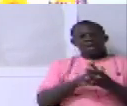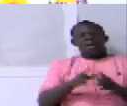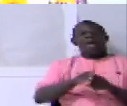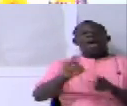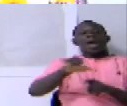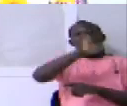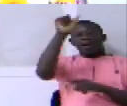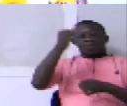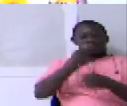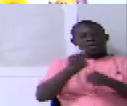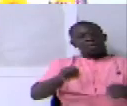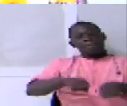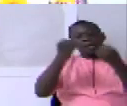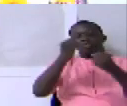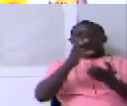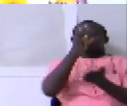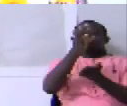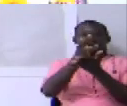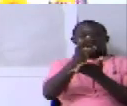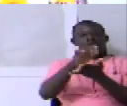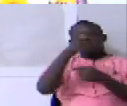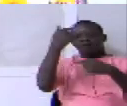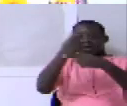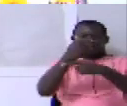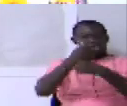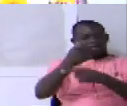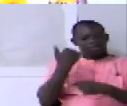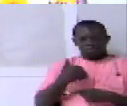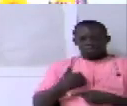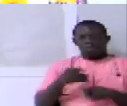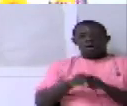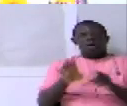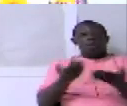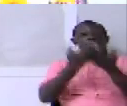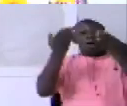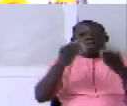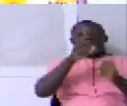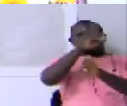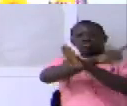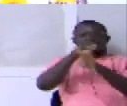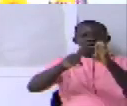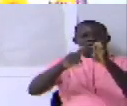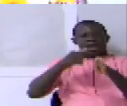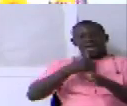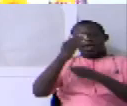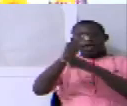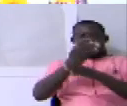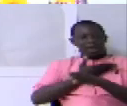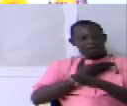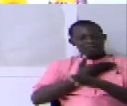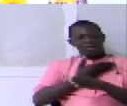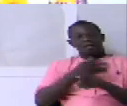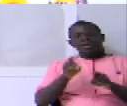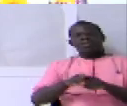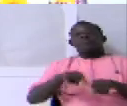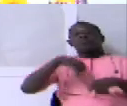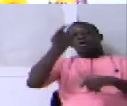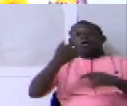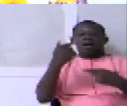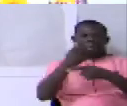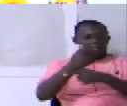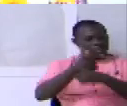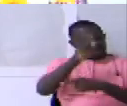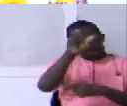And I break the trust of Gambians. Because the position I was holding is for the